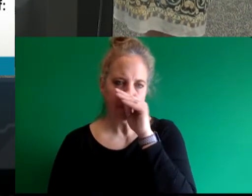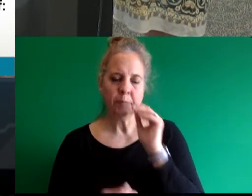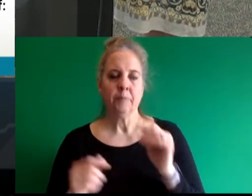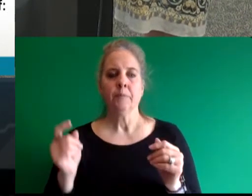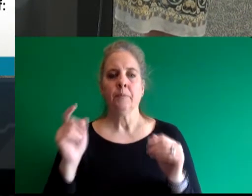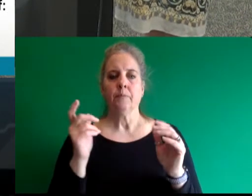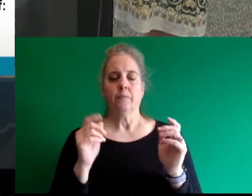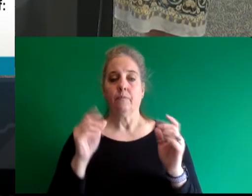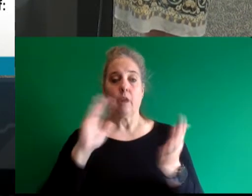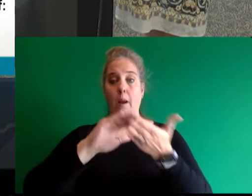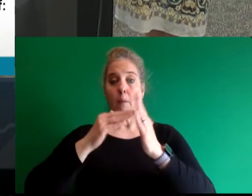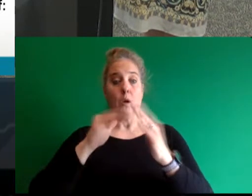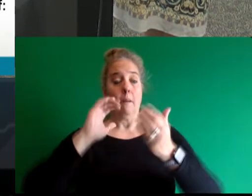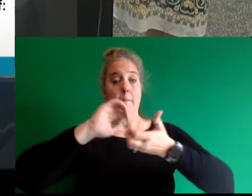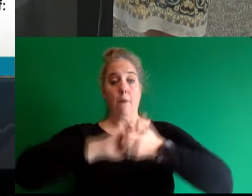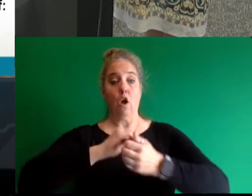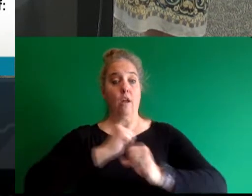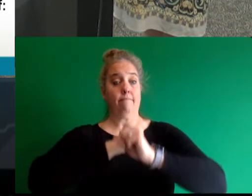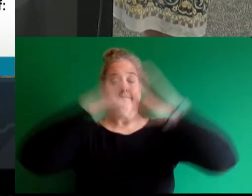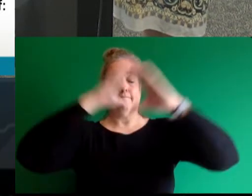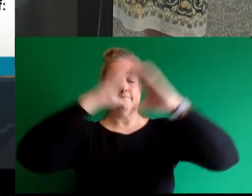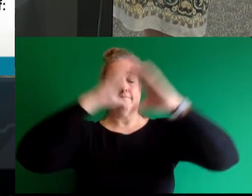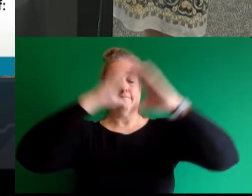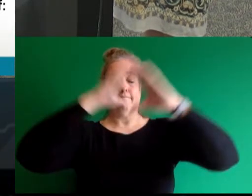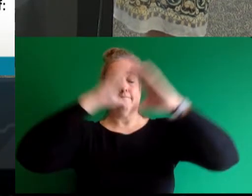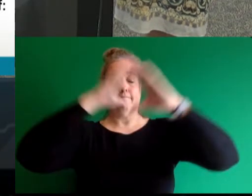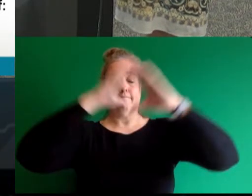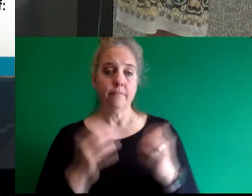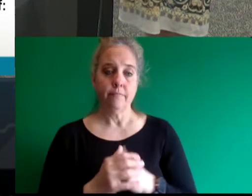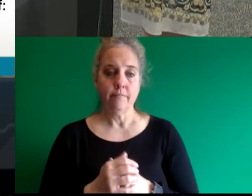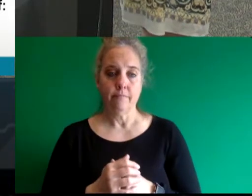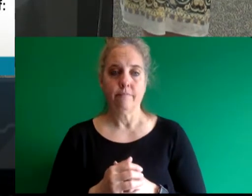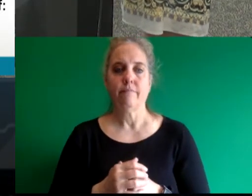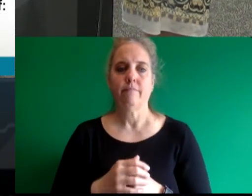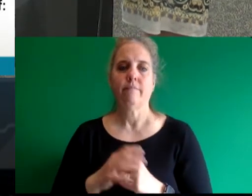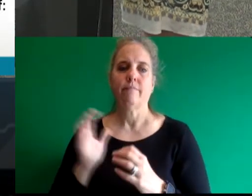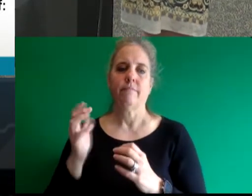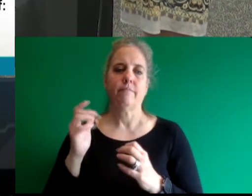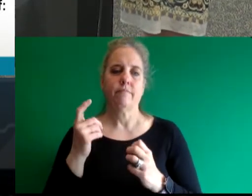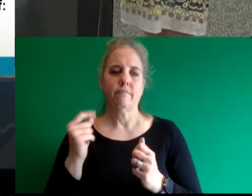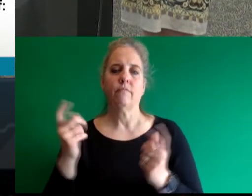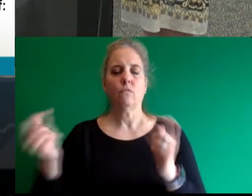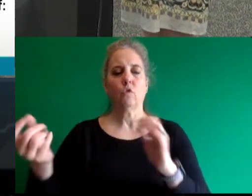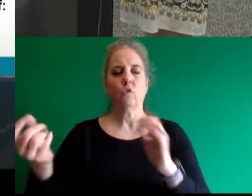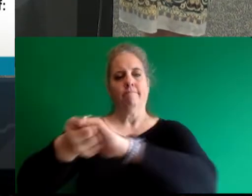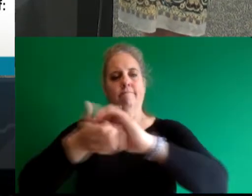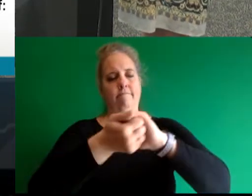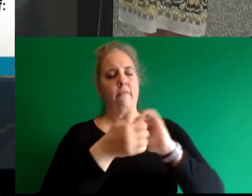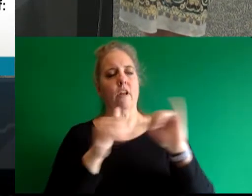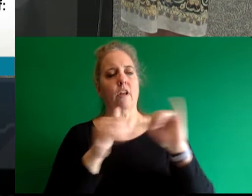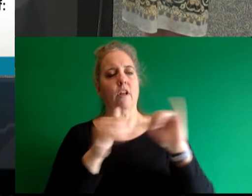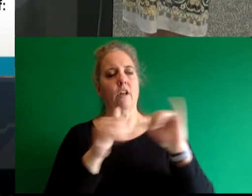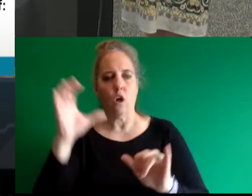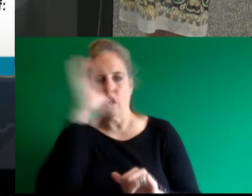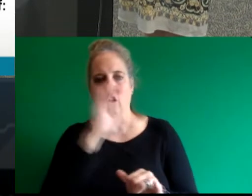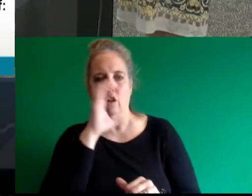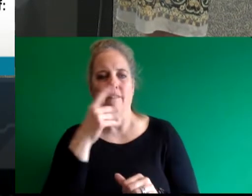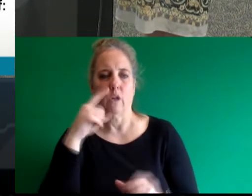on those traditional community partners, but also looking at faith-based sector, business owner